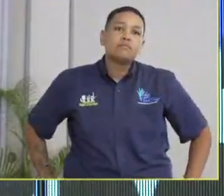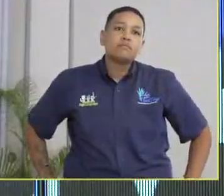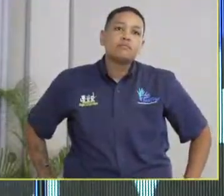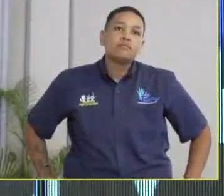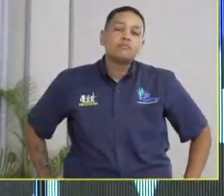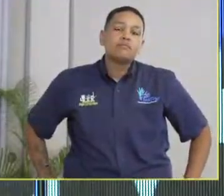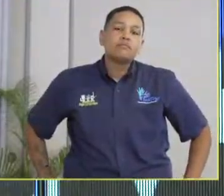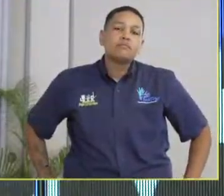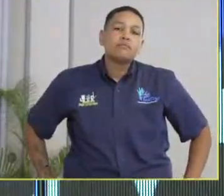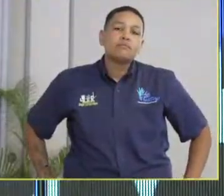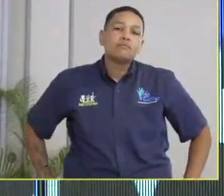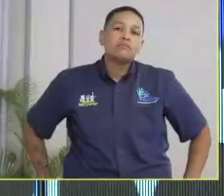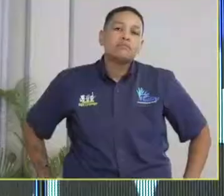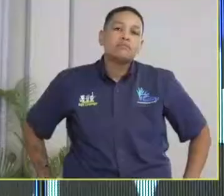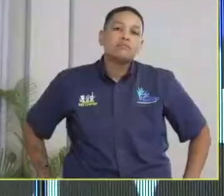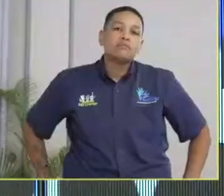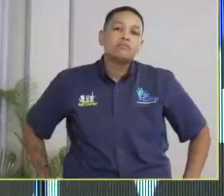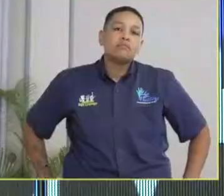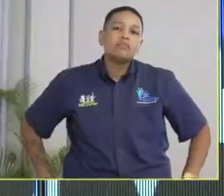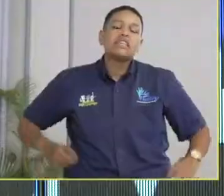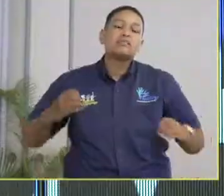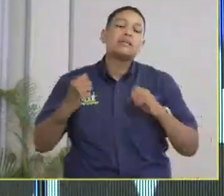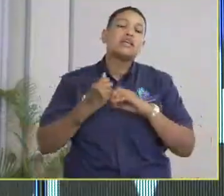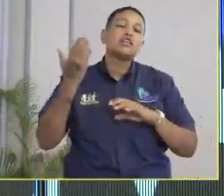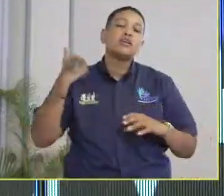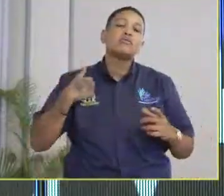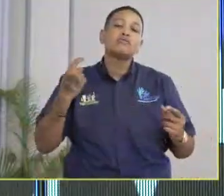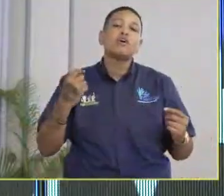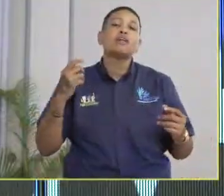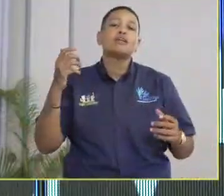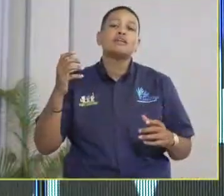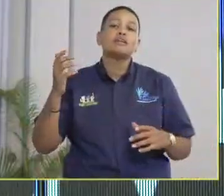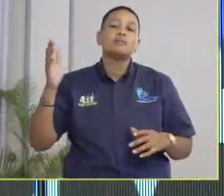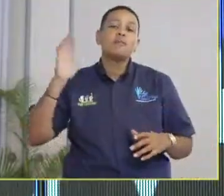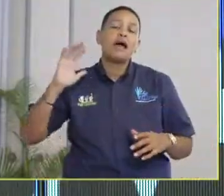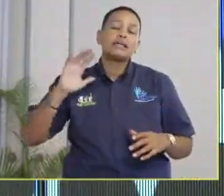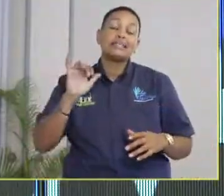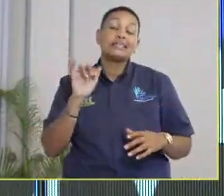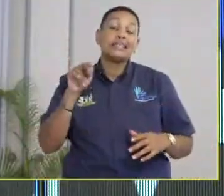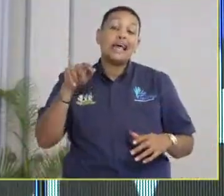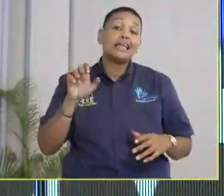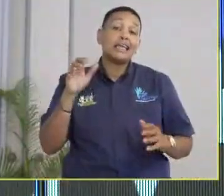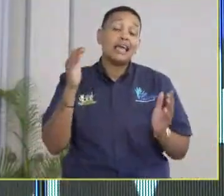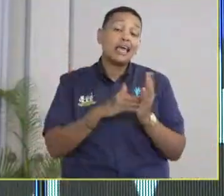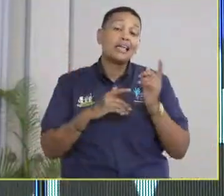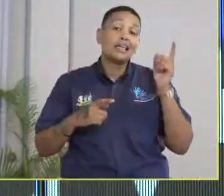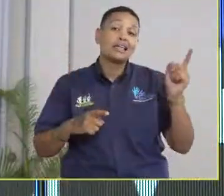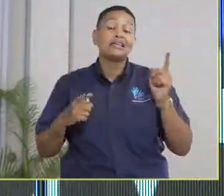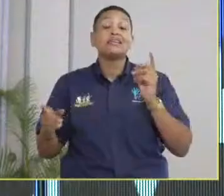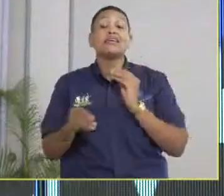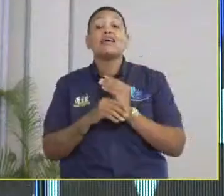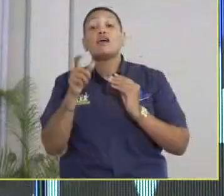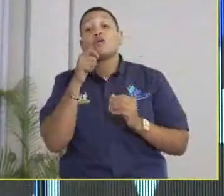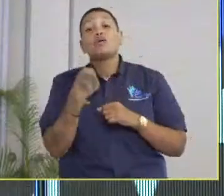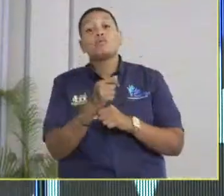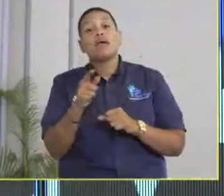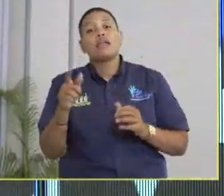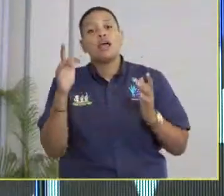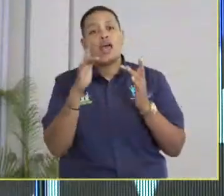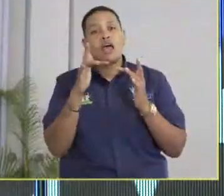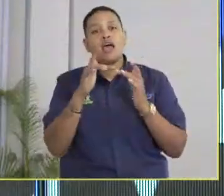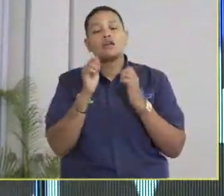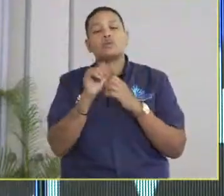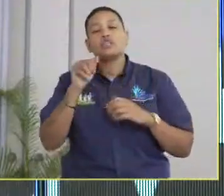ago, so we've done the past. Then, Yaniv again, he is the one who made the contact